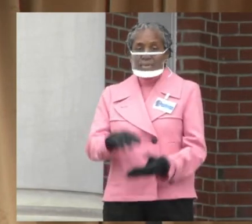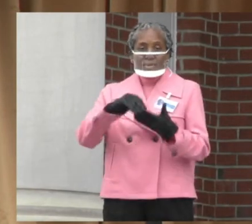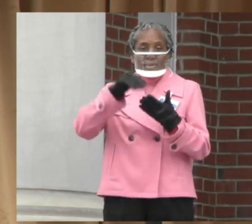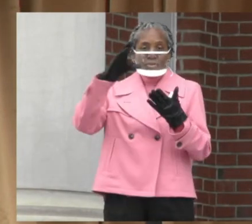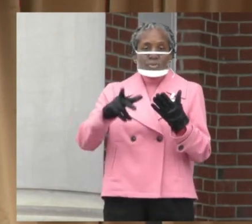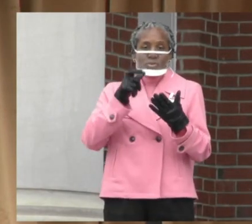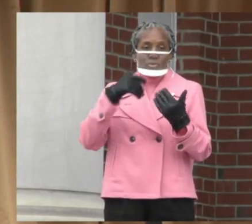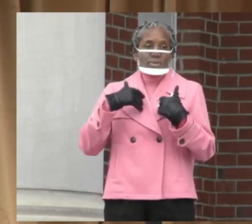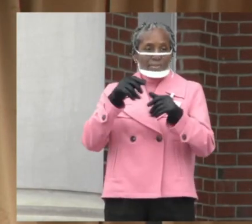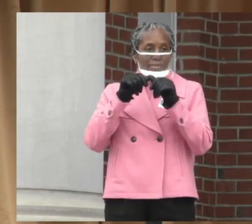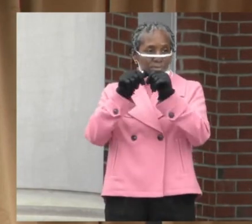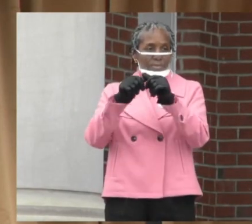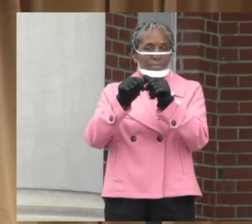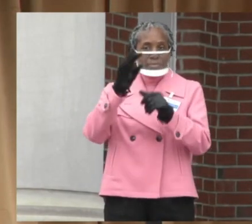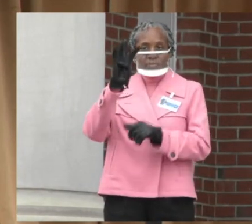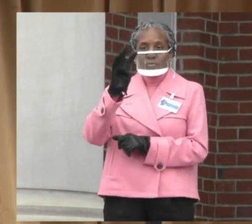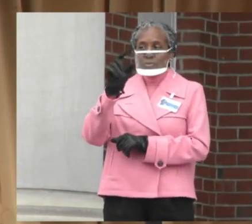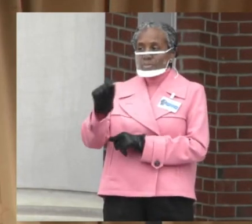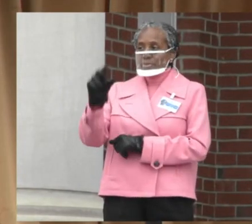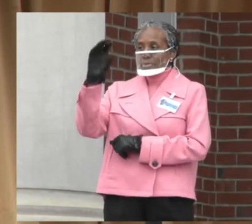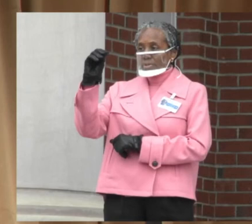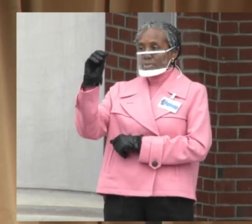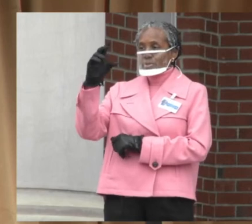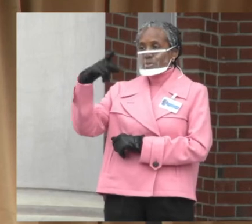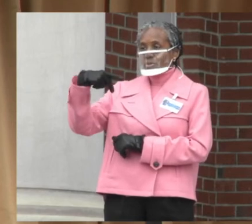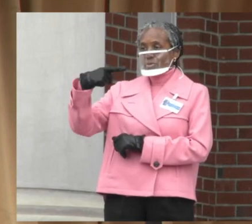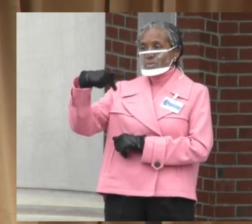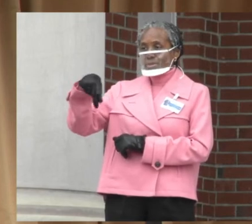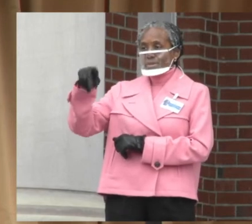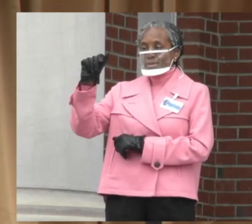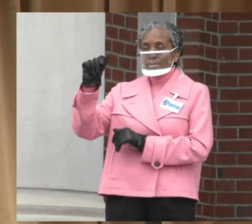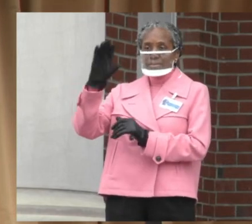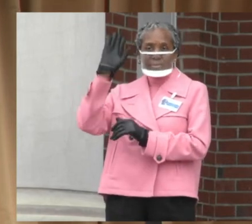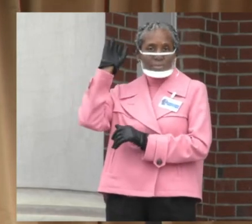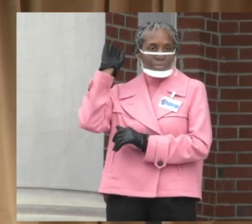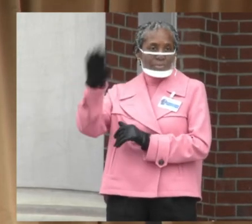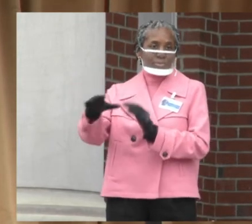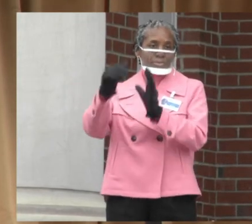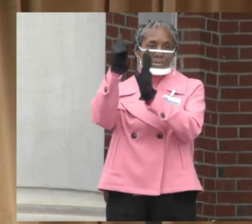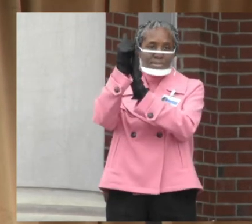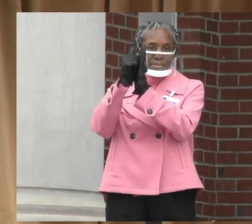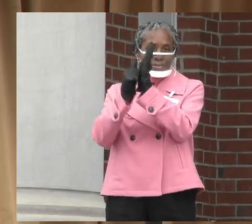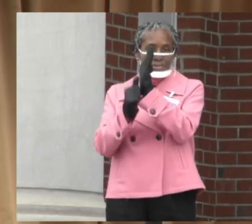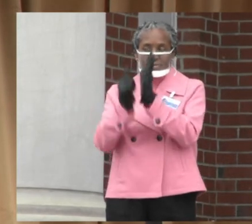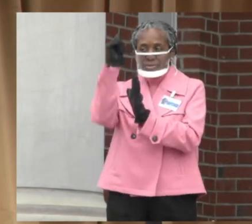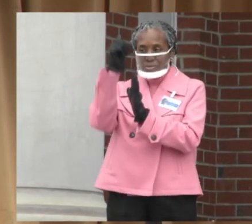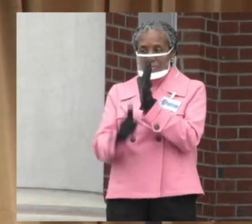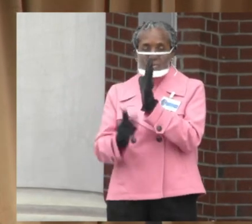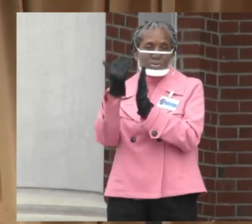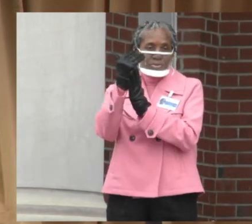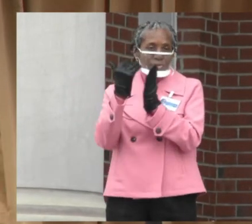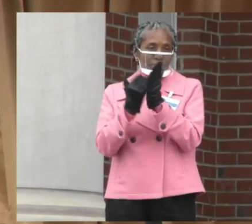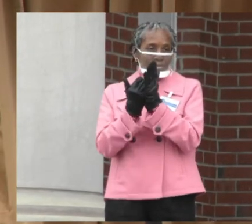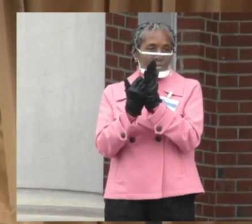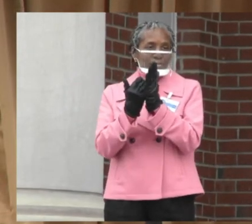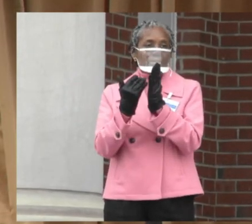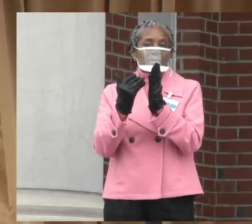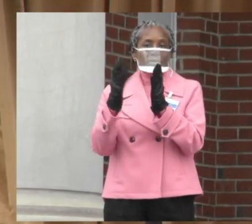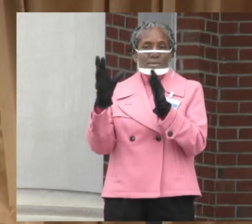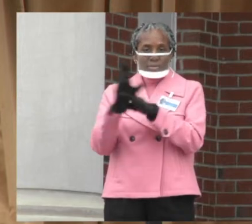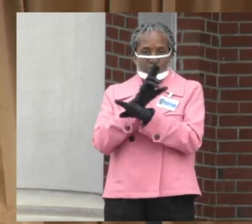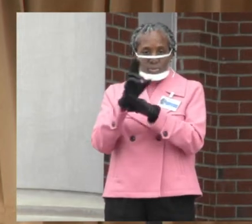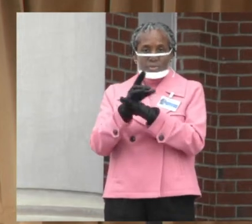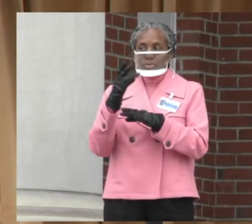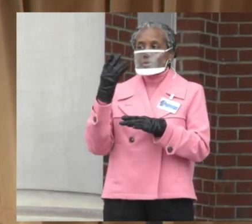Students who have maintained a 4.0 grade point average, straight A's in all of their courses, are wearing